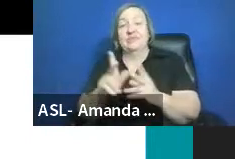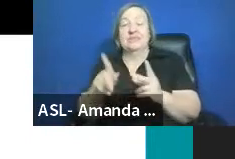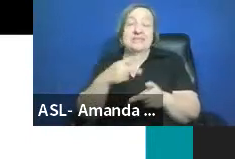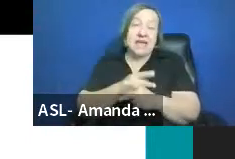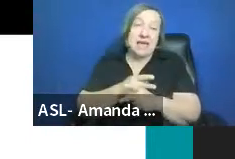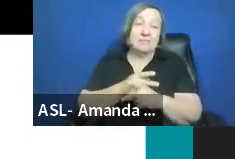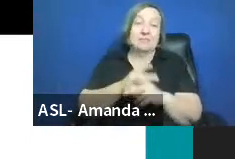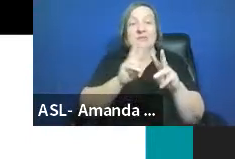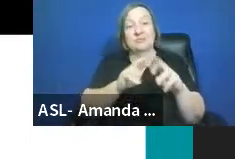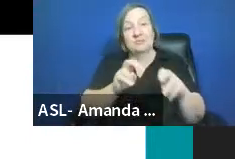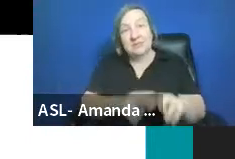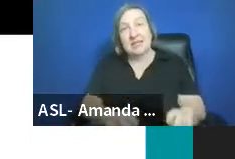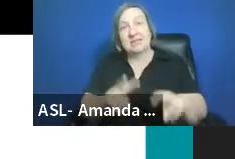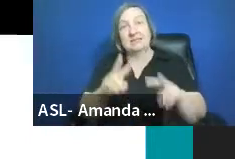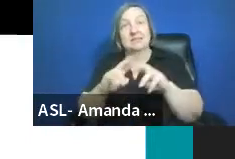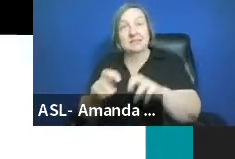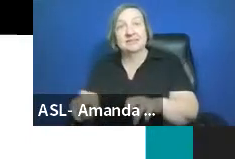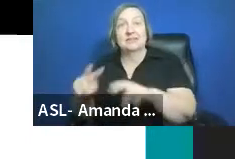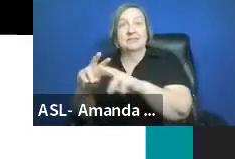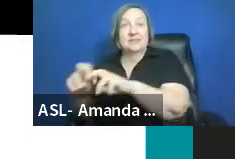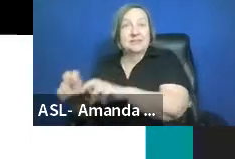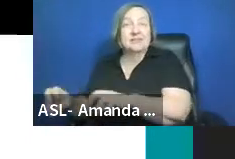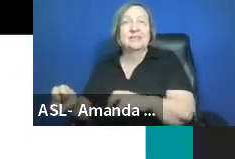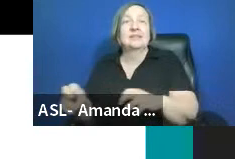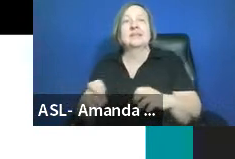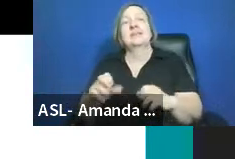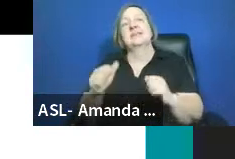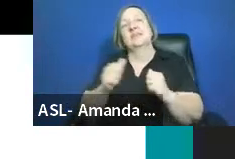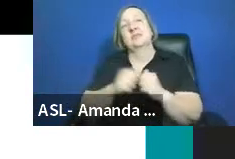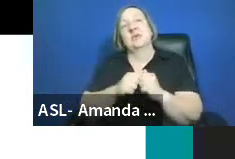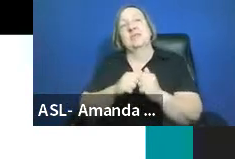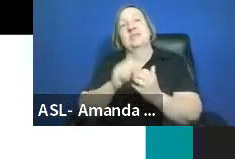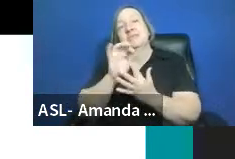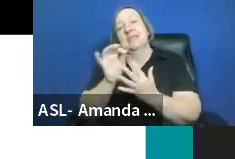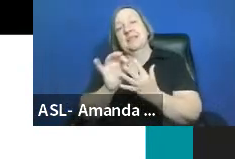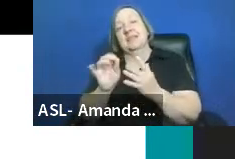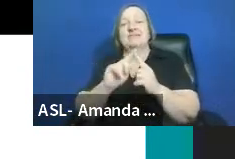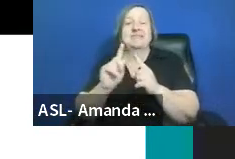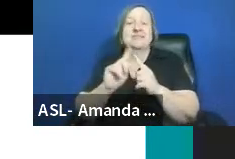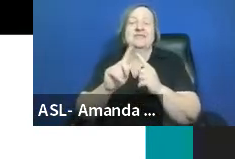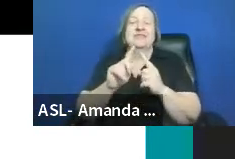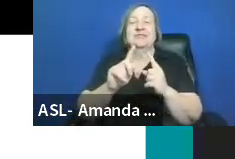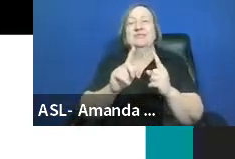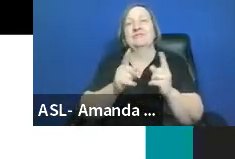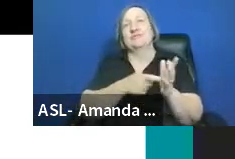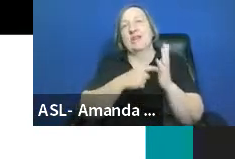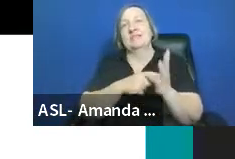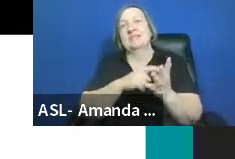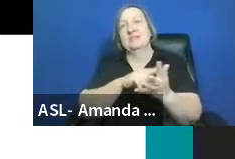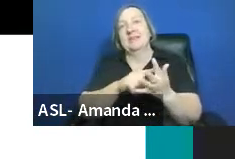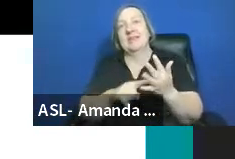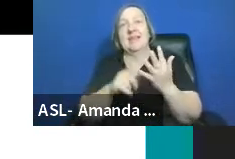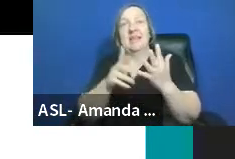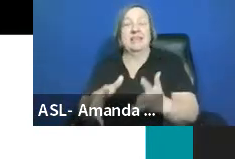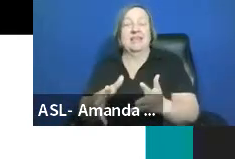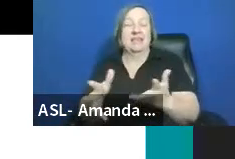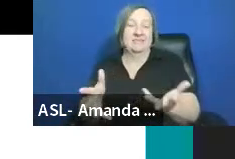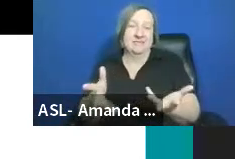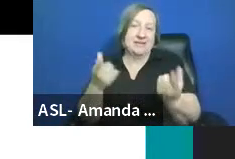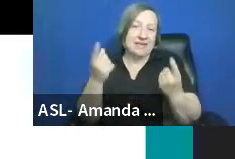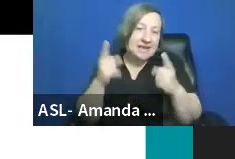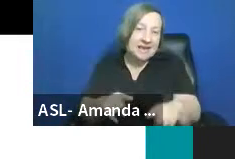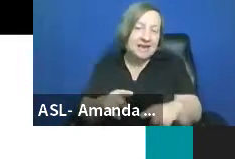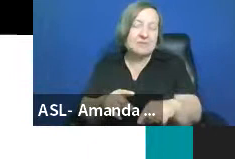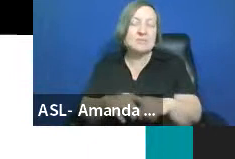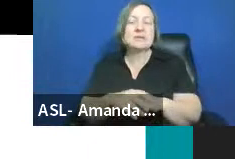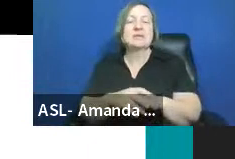typologies to assess against a selection of criteria and sort of leave it at that, what we found in the past is that tends